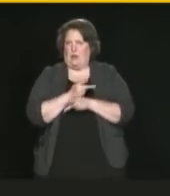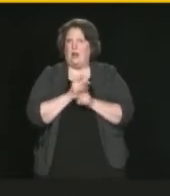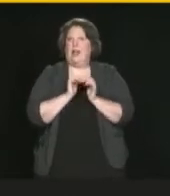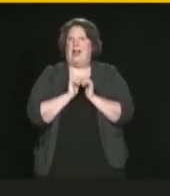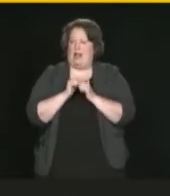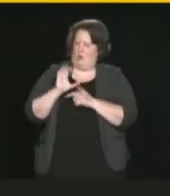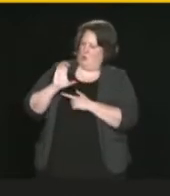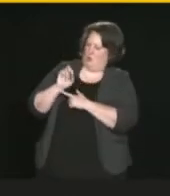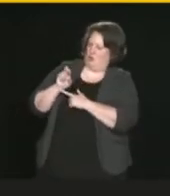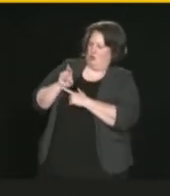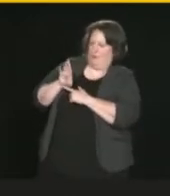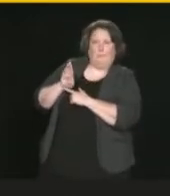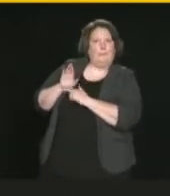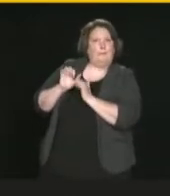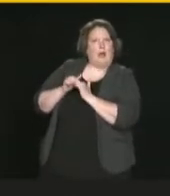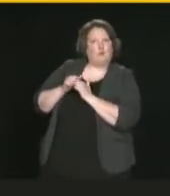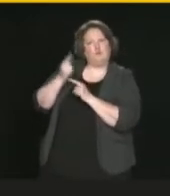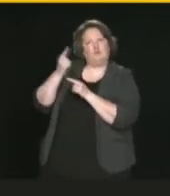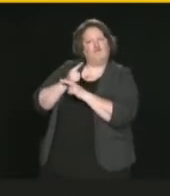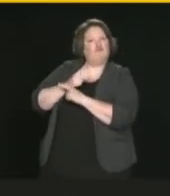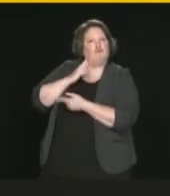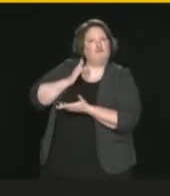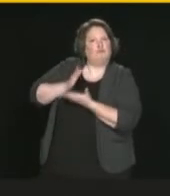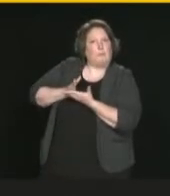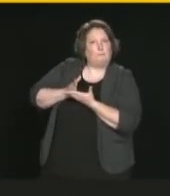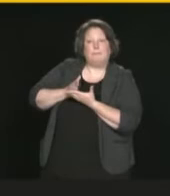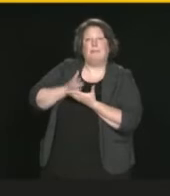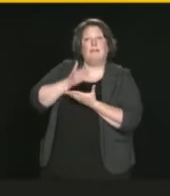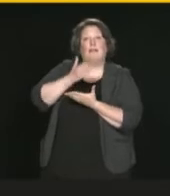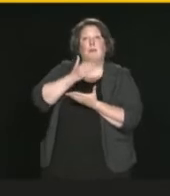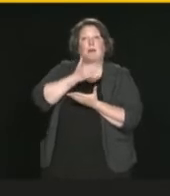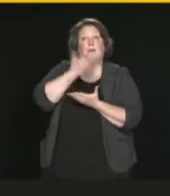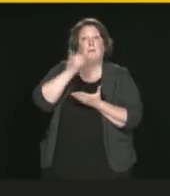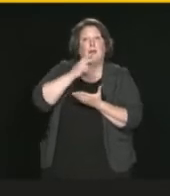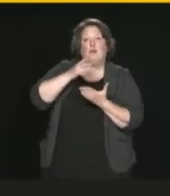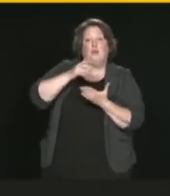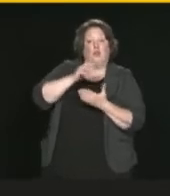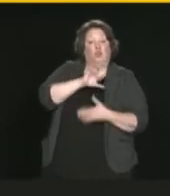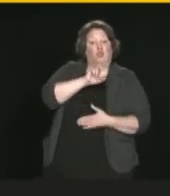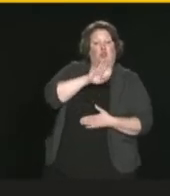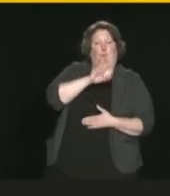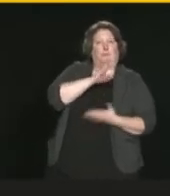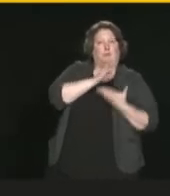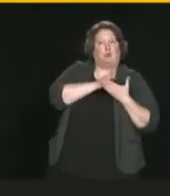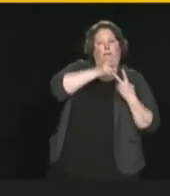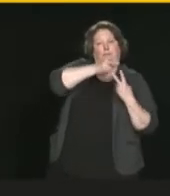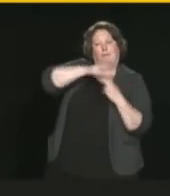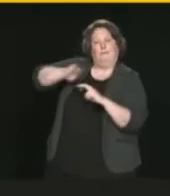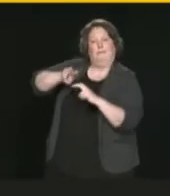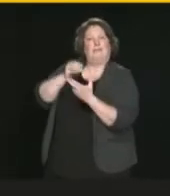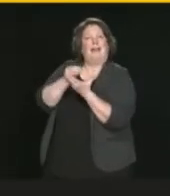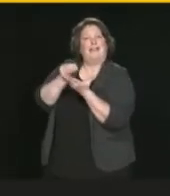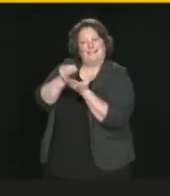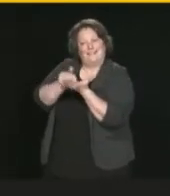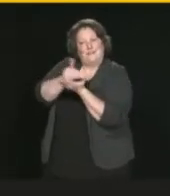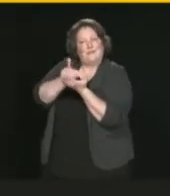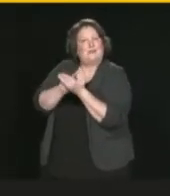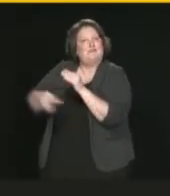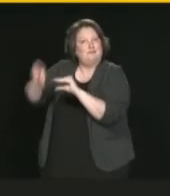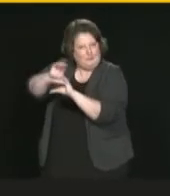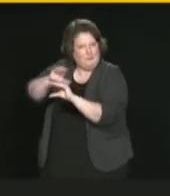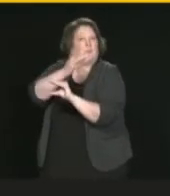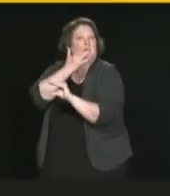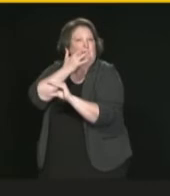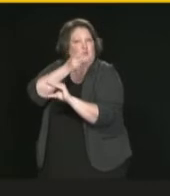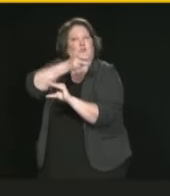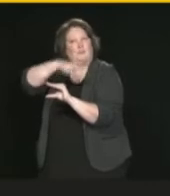transfer people to the wage subsidy, and how we can introduce the right measures to restart the economy. And those